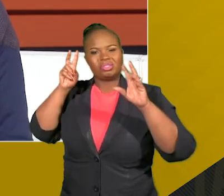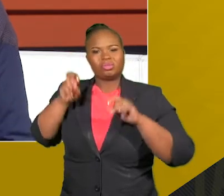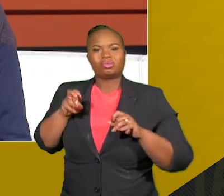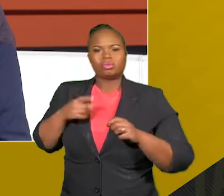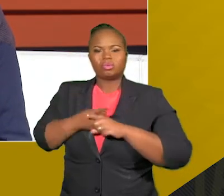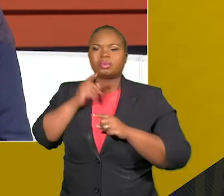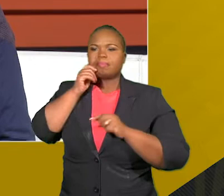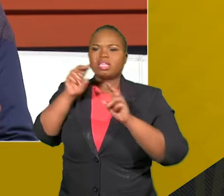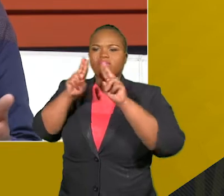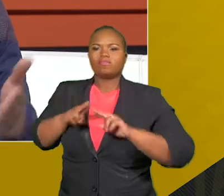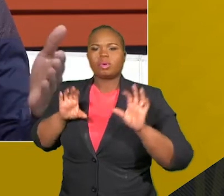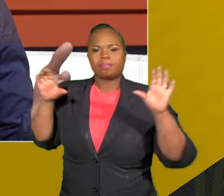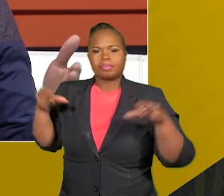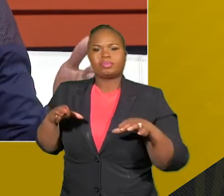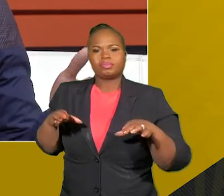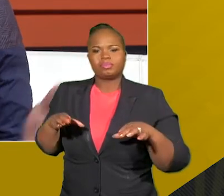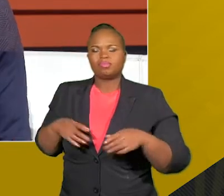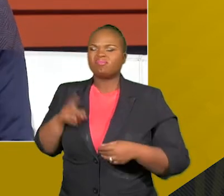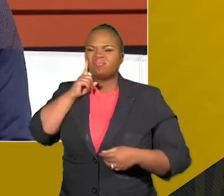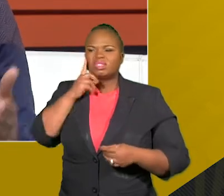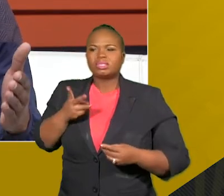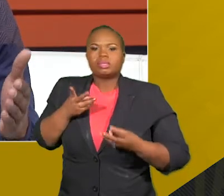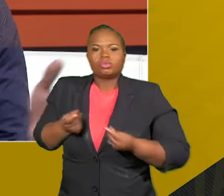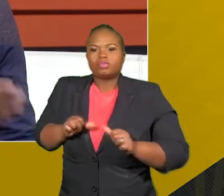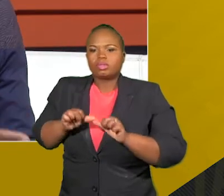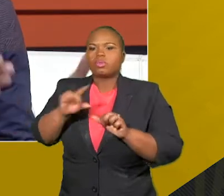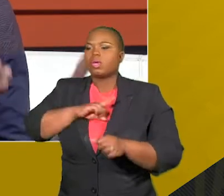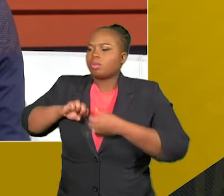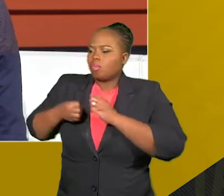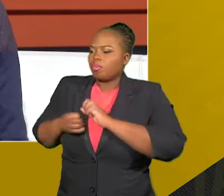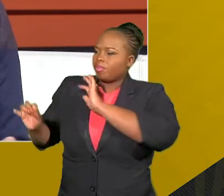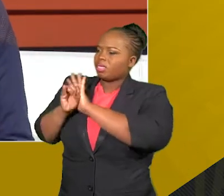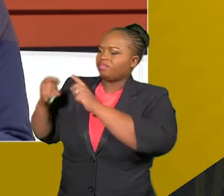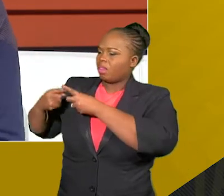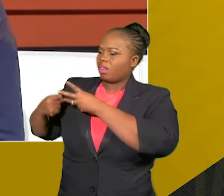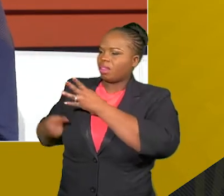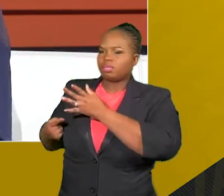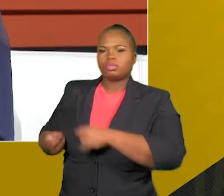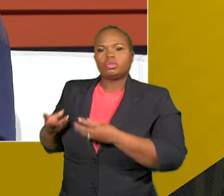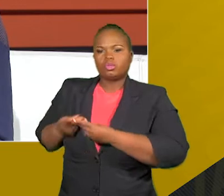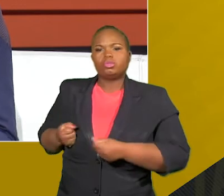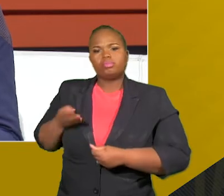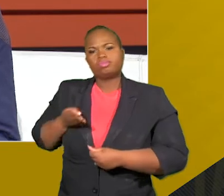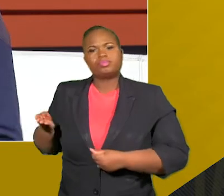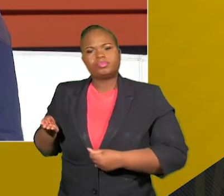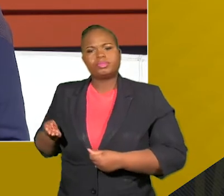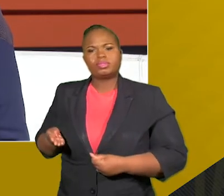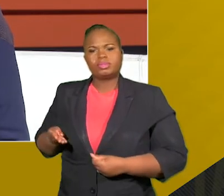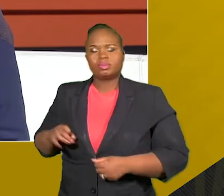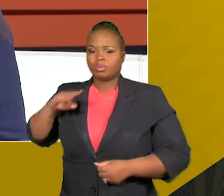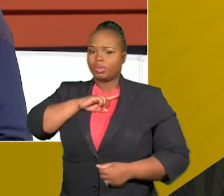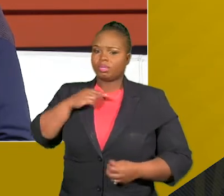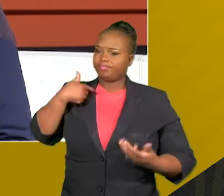the men's forum to, you know, to come up with solutions, because the problems are there, we've identified them. The solutions are there. I mean, for